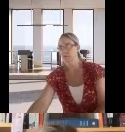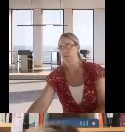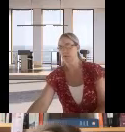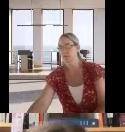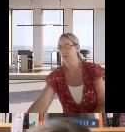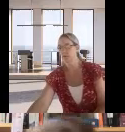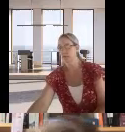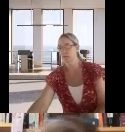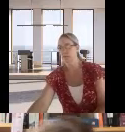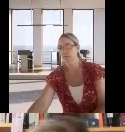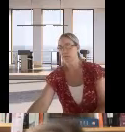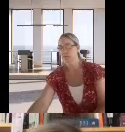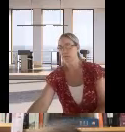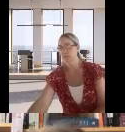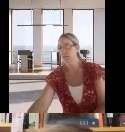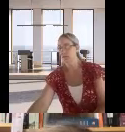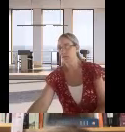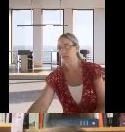218, whatever, and then